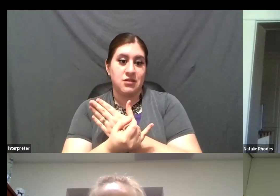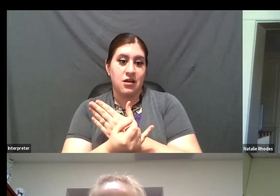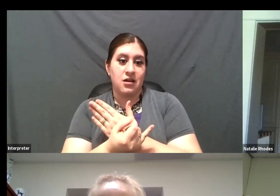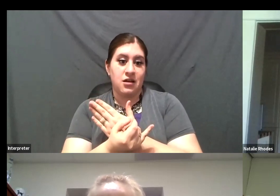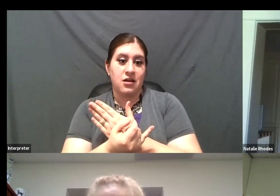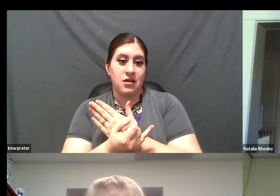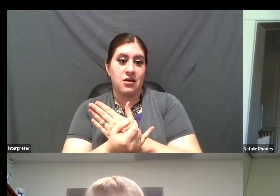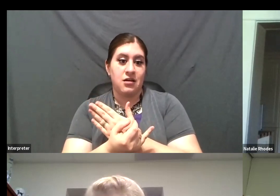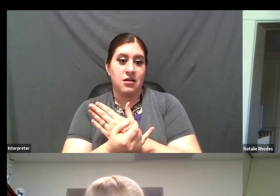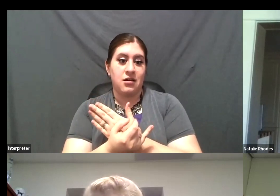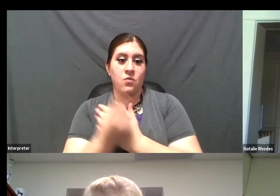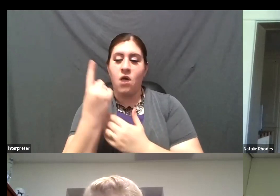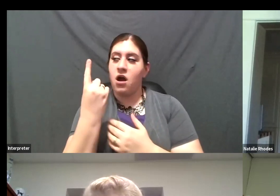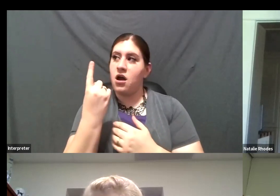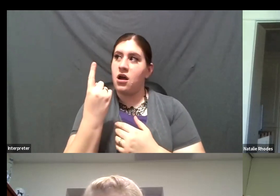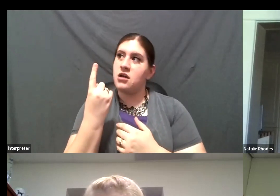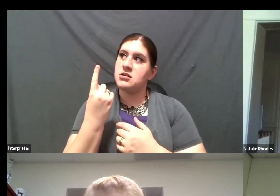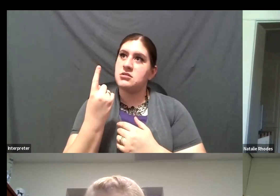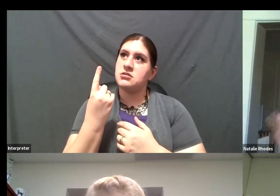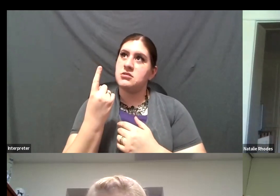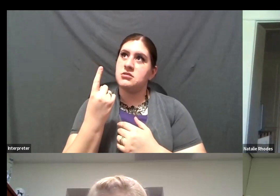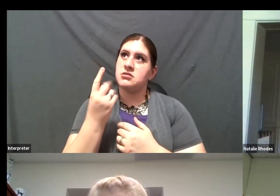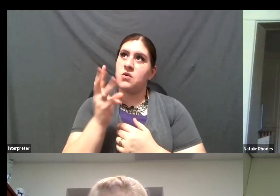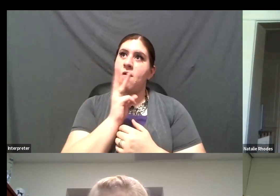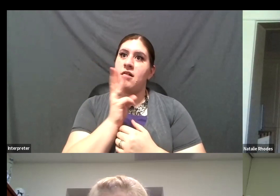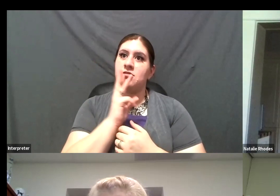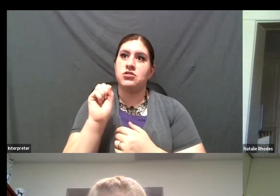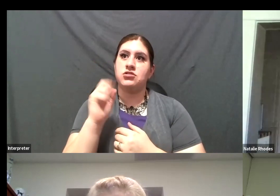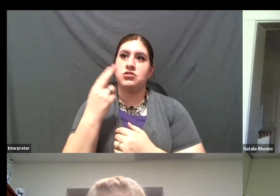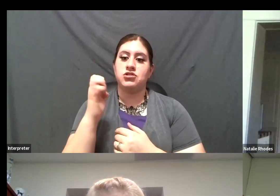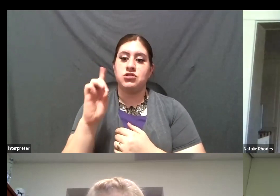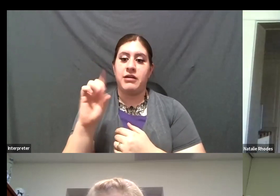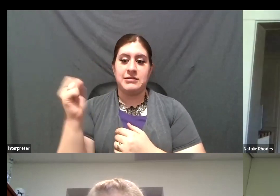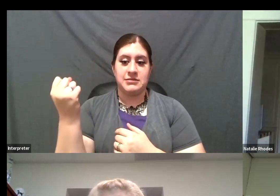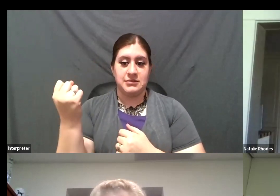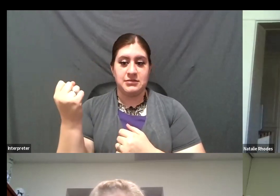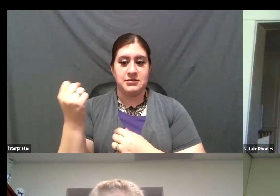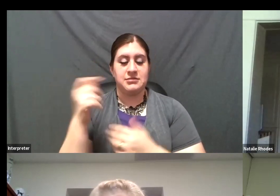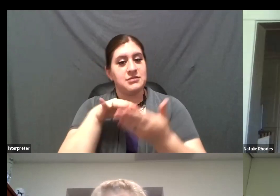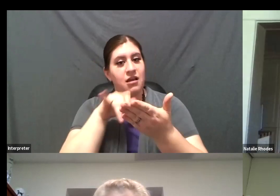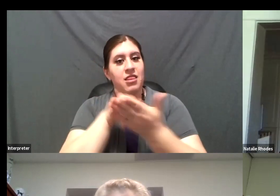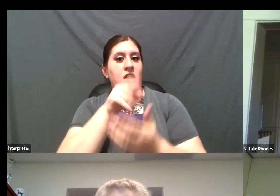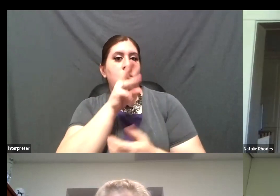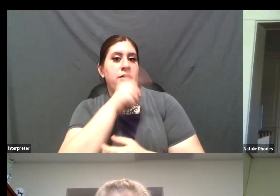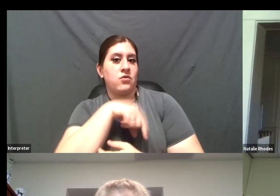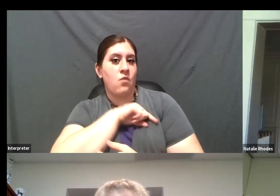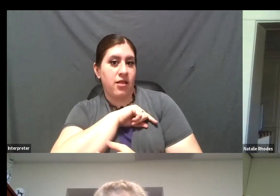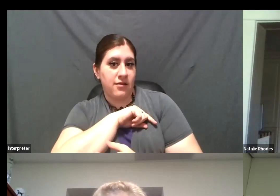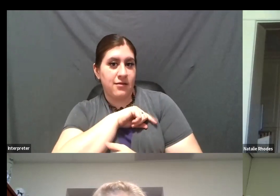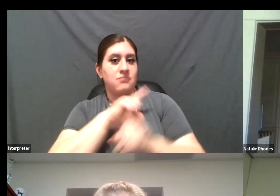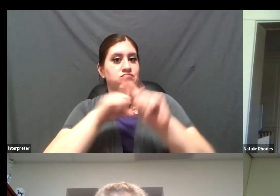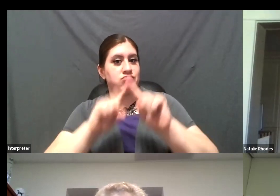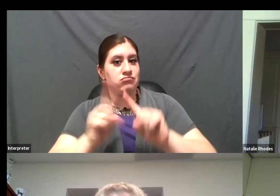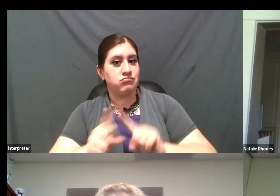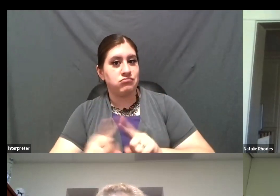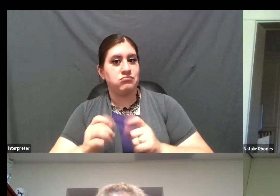looking at one of the watersheds there and studying the water quality and all of the organisms